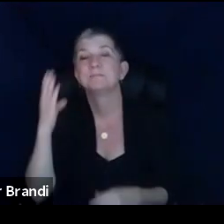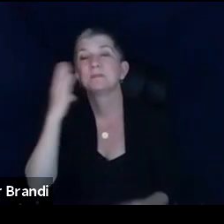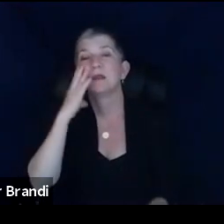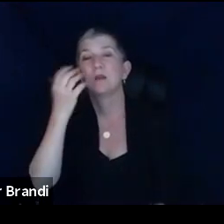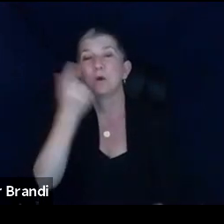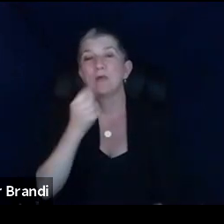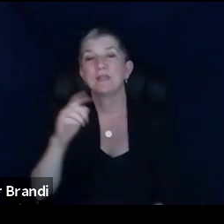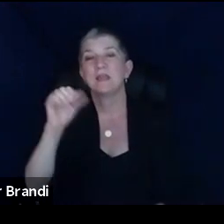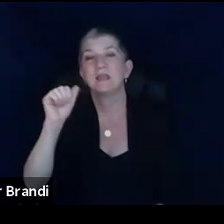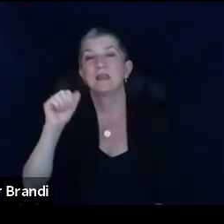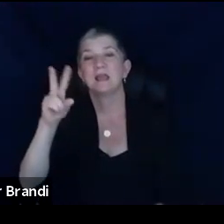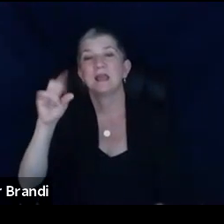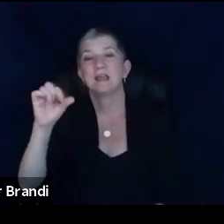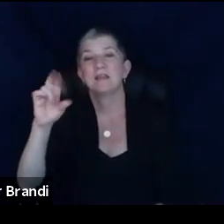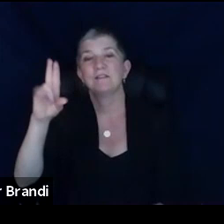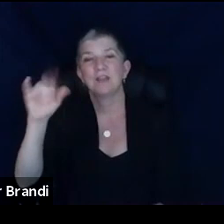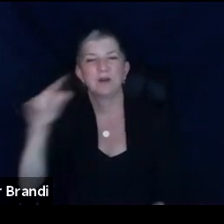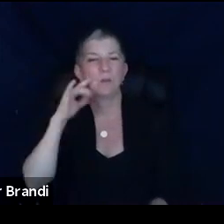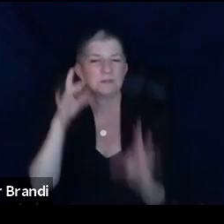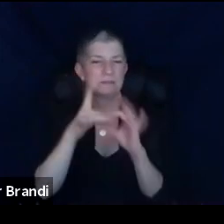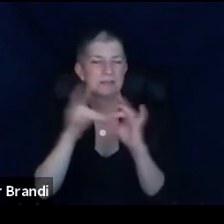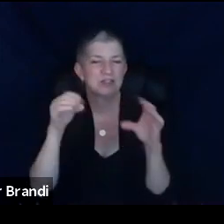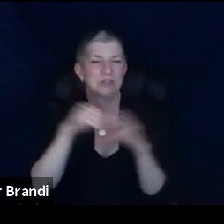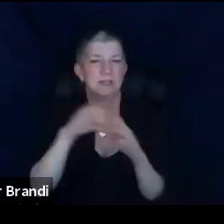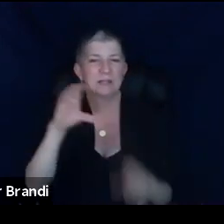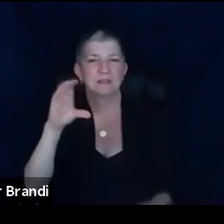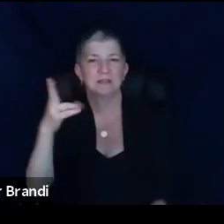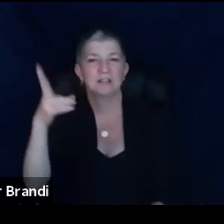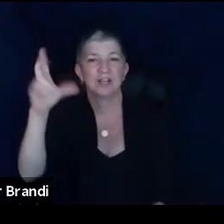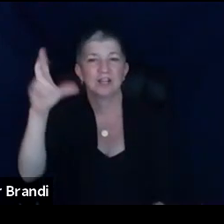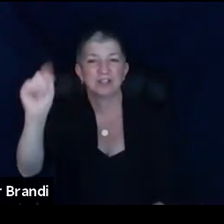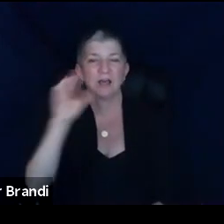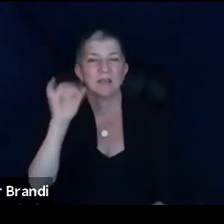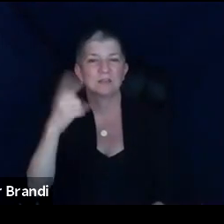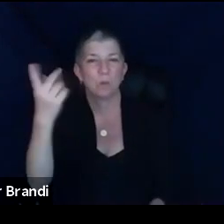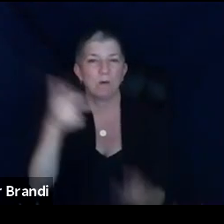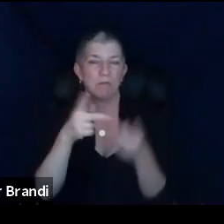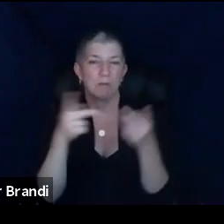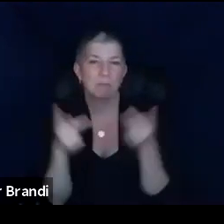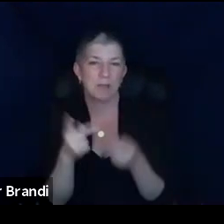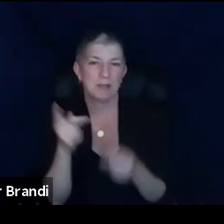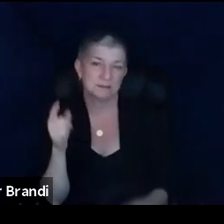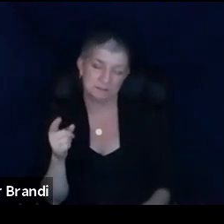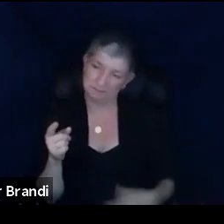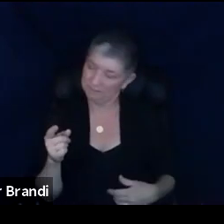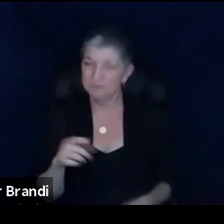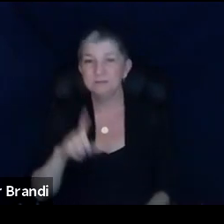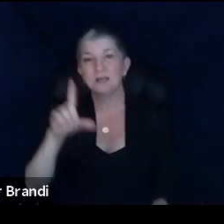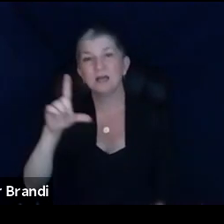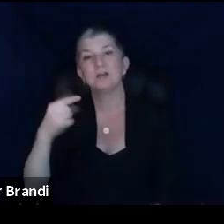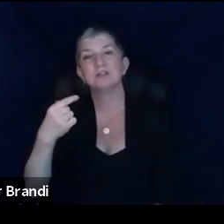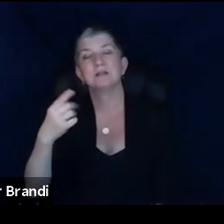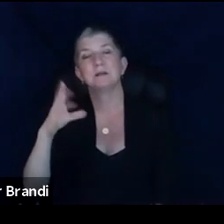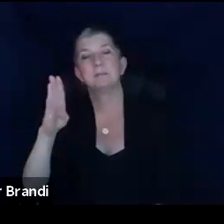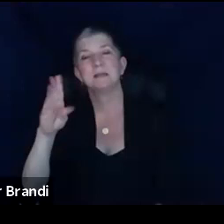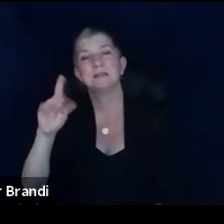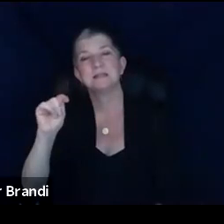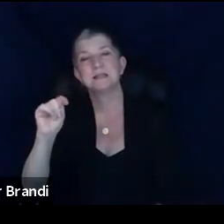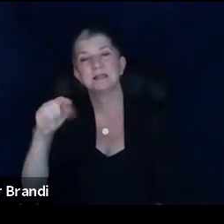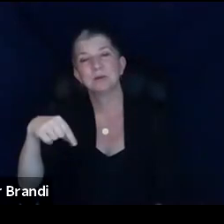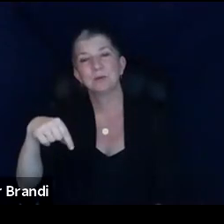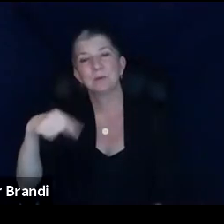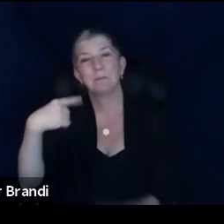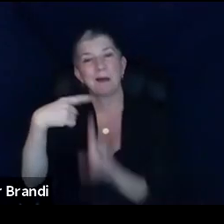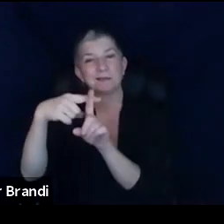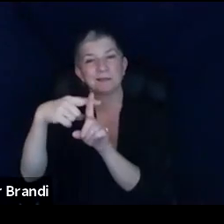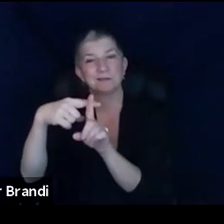has been mentioned in the chat earlier, is definitely one of the places that's LGBTQ positive.